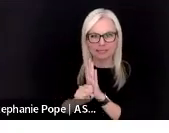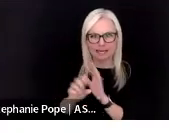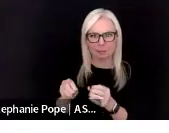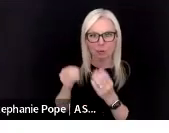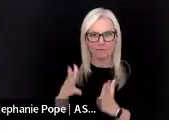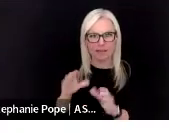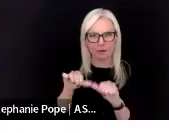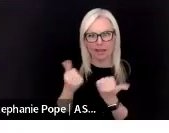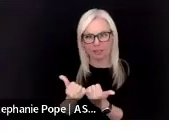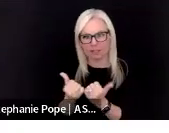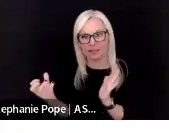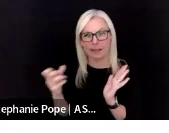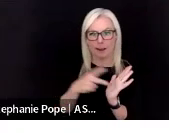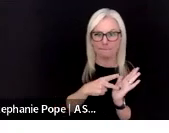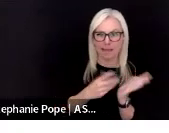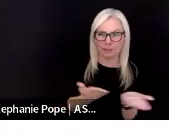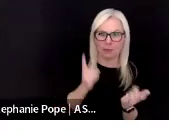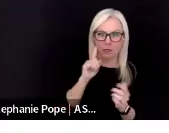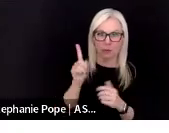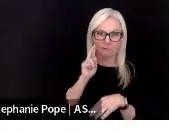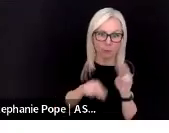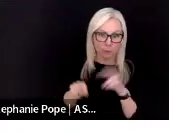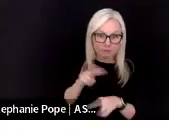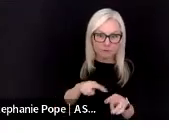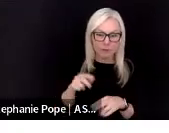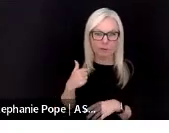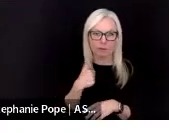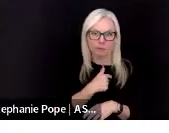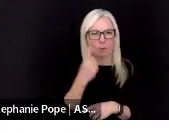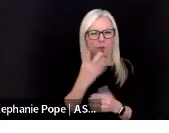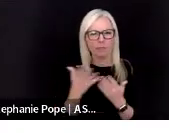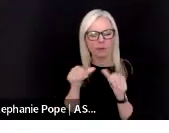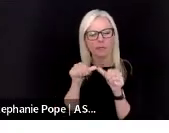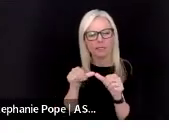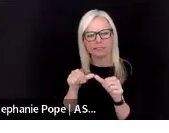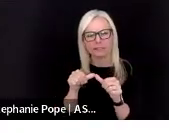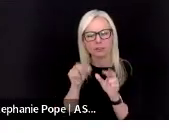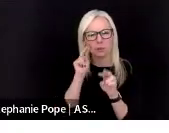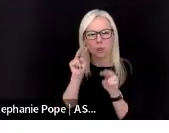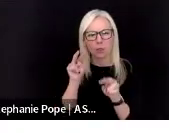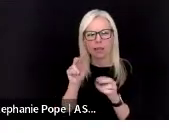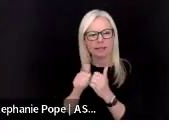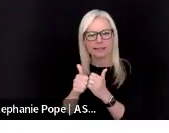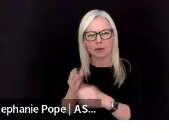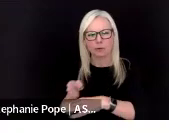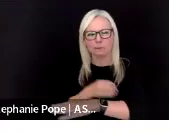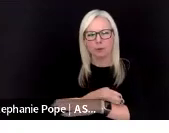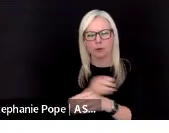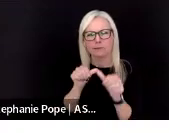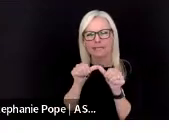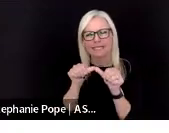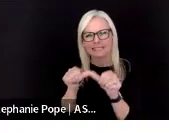come back to the Justice Center for review. So one thing that we continue to focus on is how can we improve the consistency of